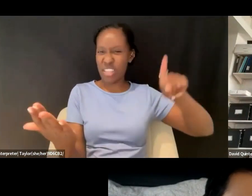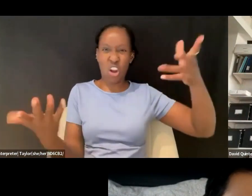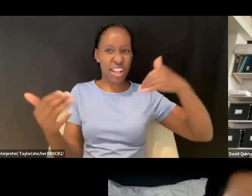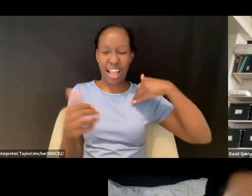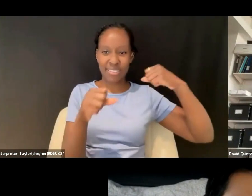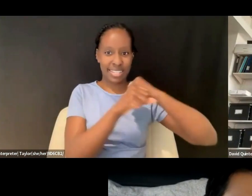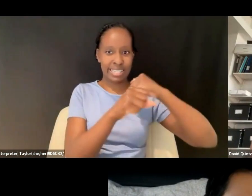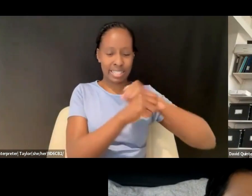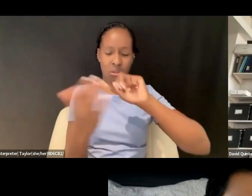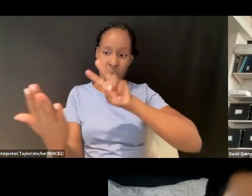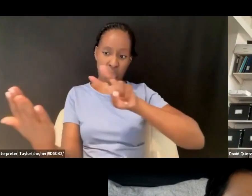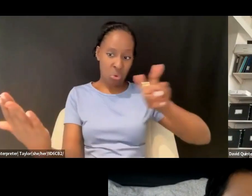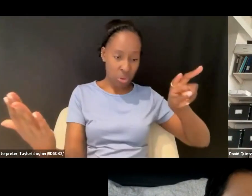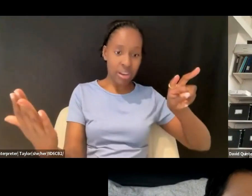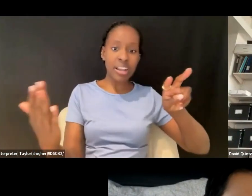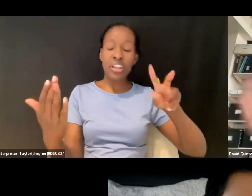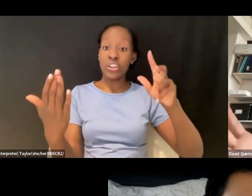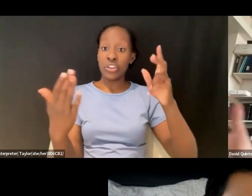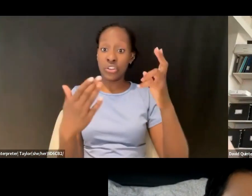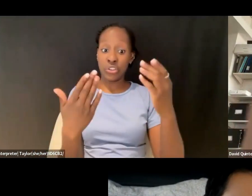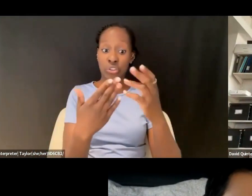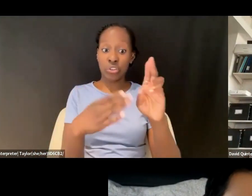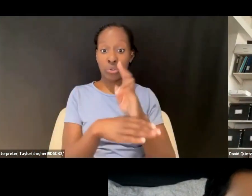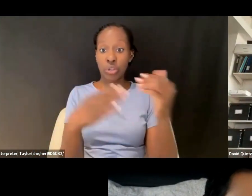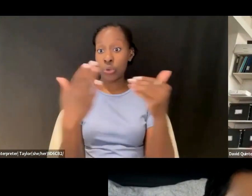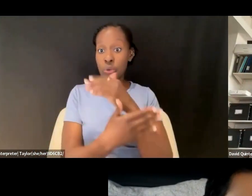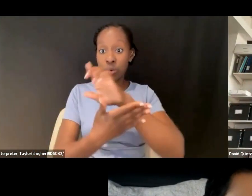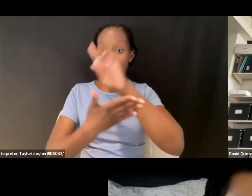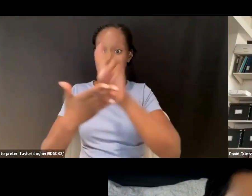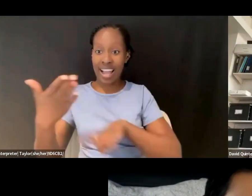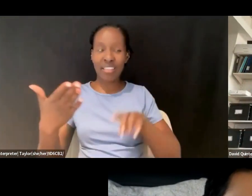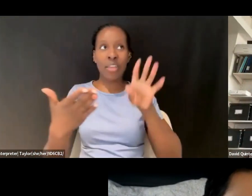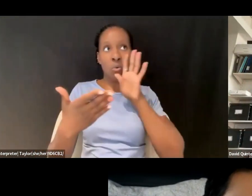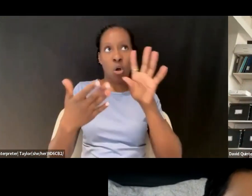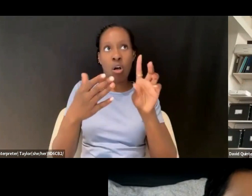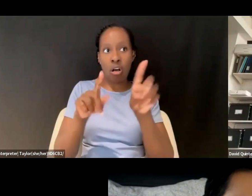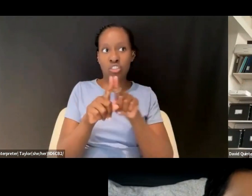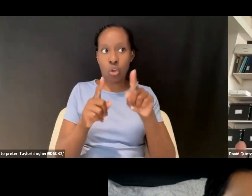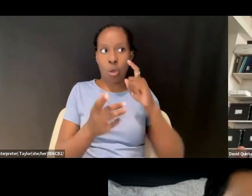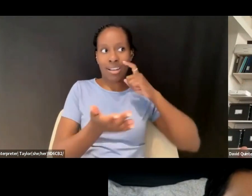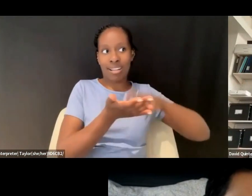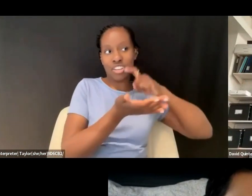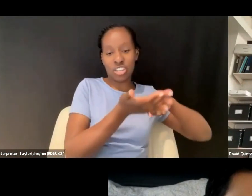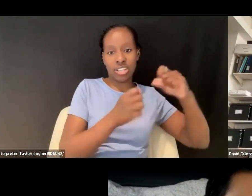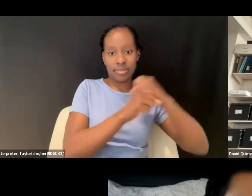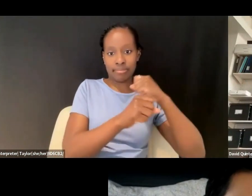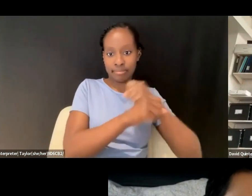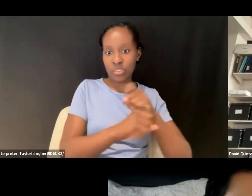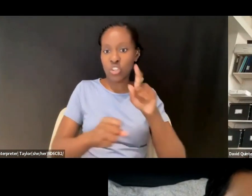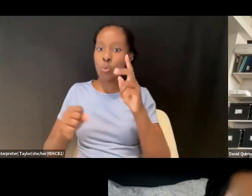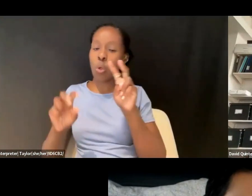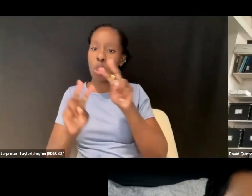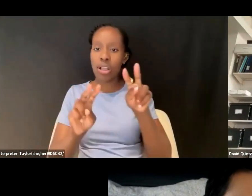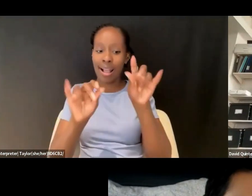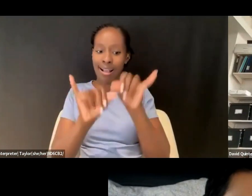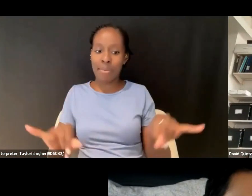and then using a new design that is going to take all these statistics into account, you look at the variance across all these studies, right? Is that